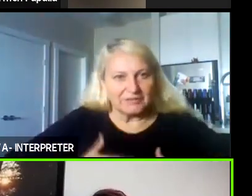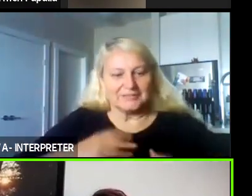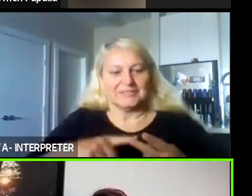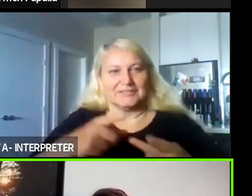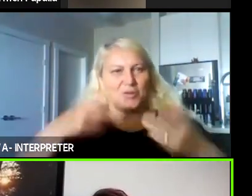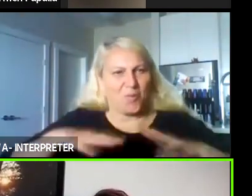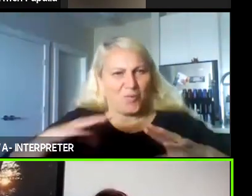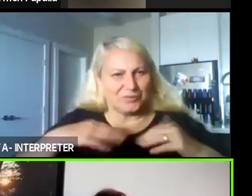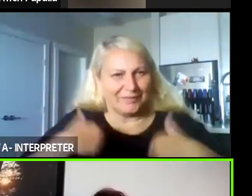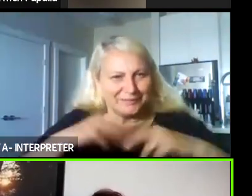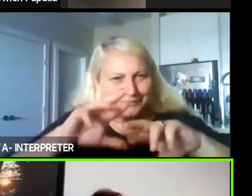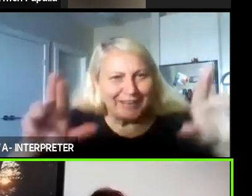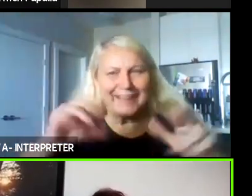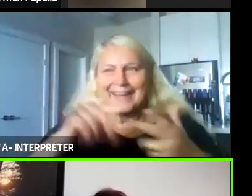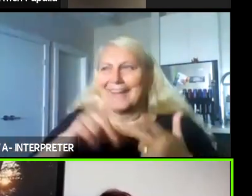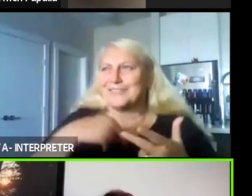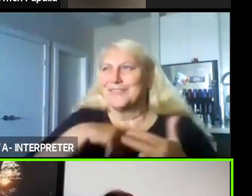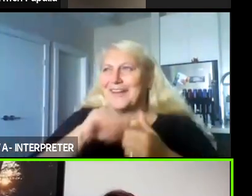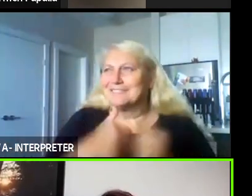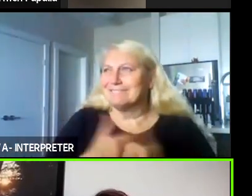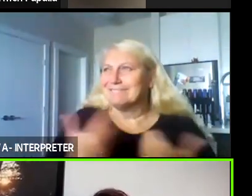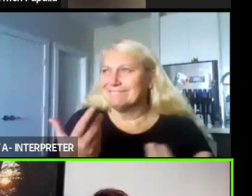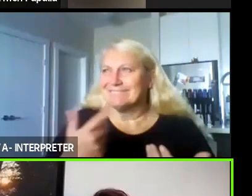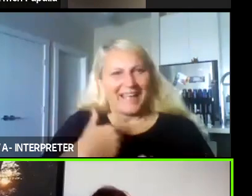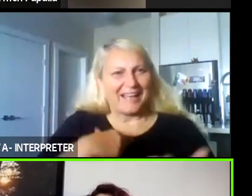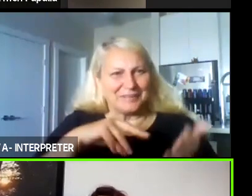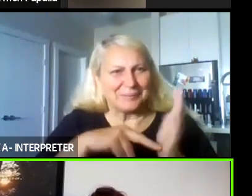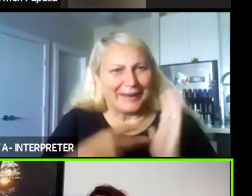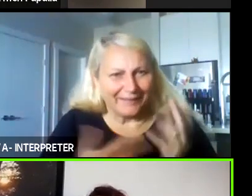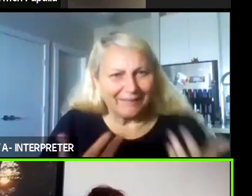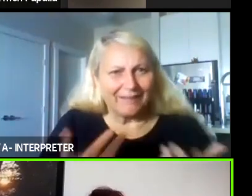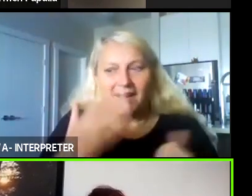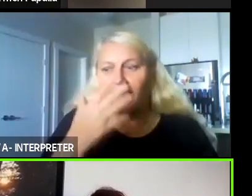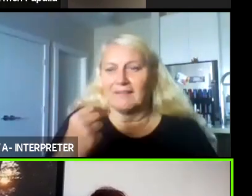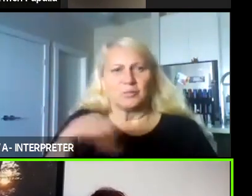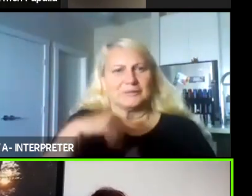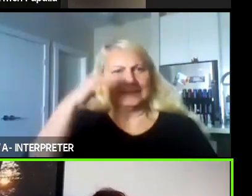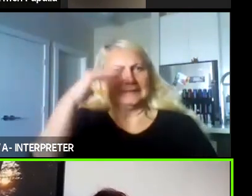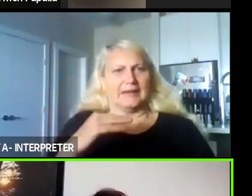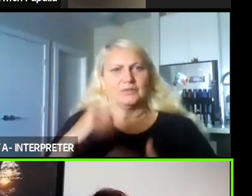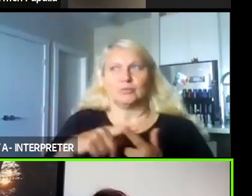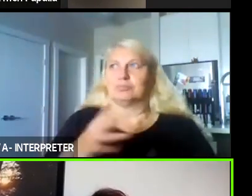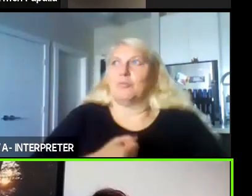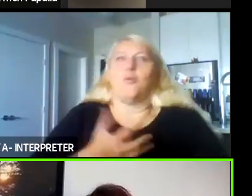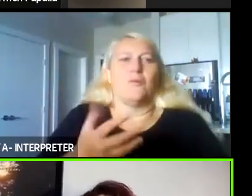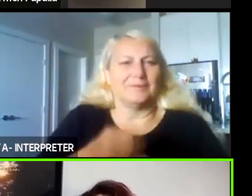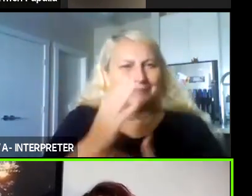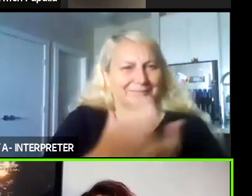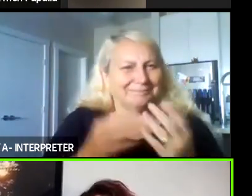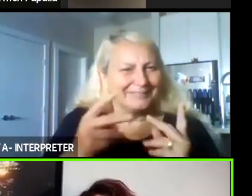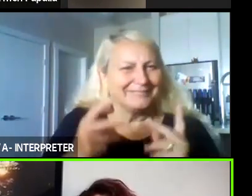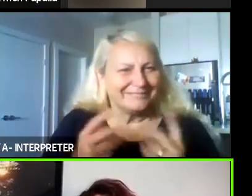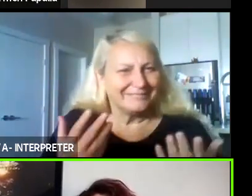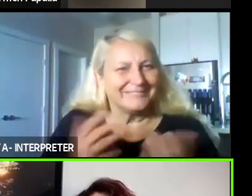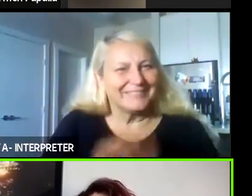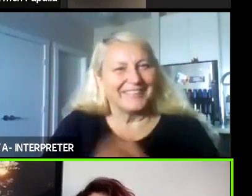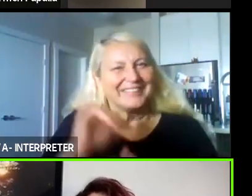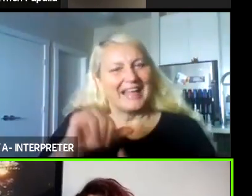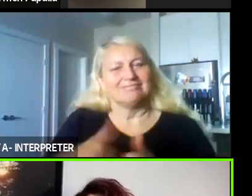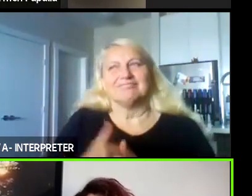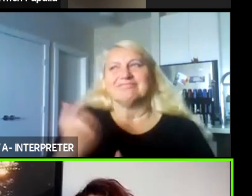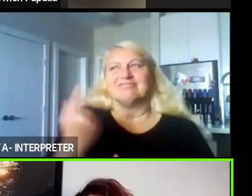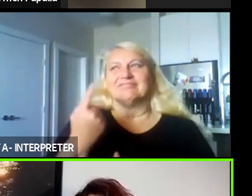have meanings and are safer or less safe to expose in some spaces is something that's been meaningful